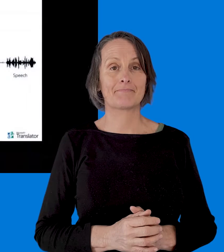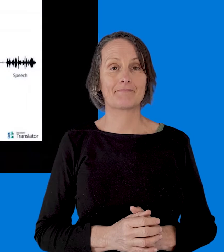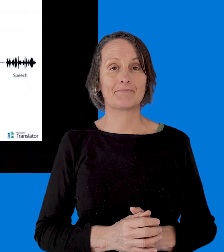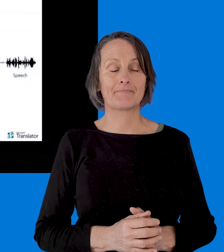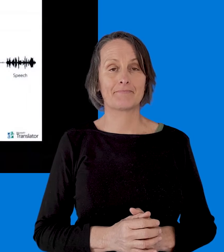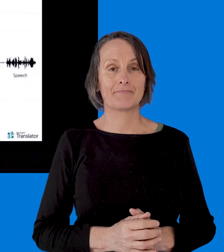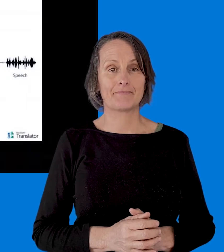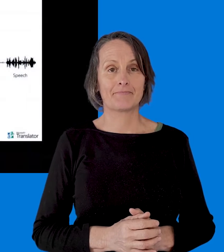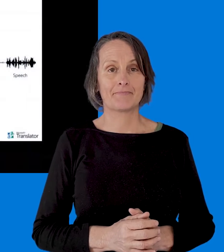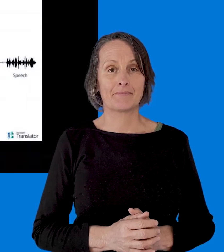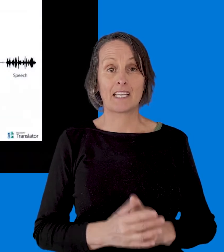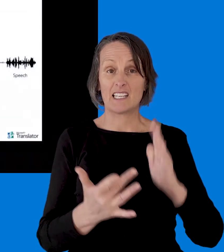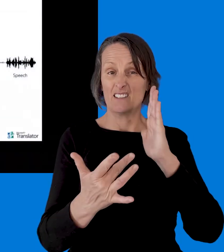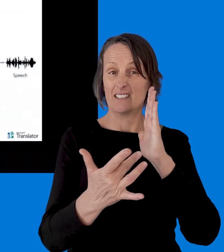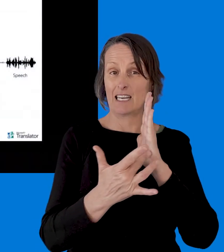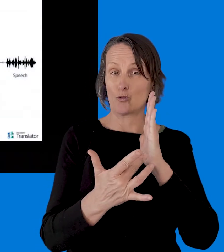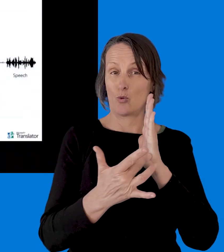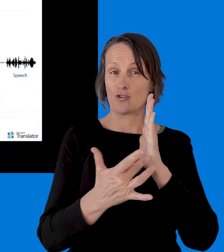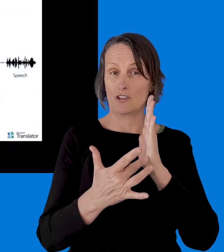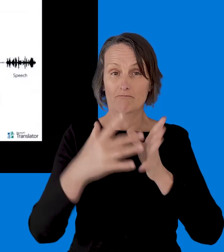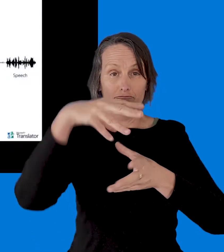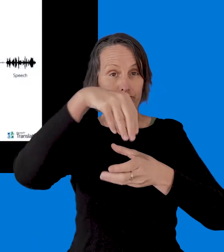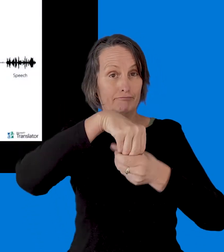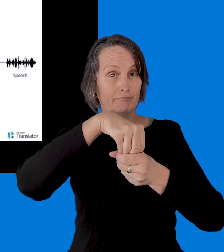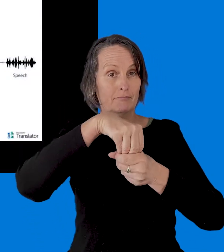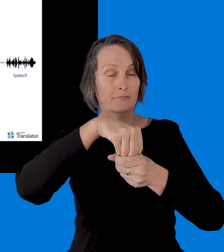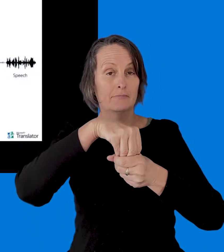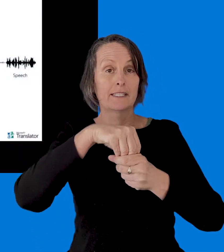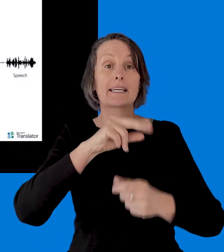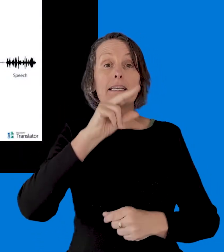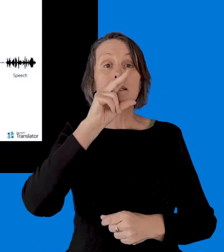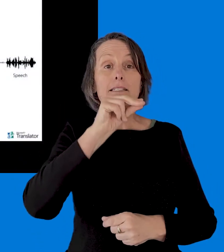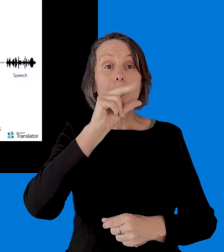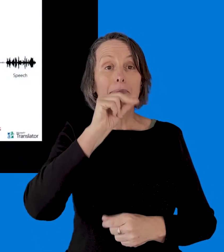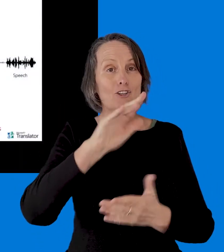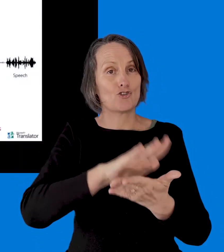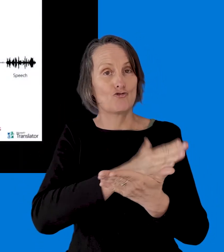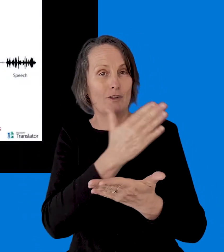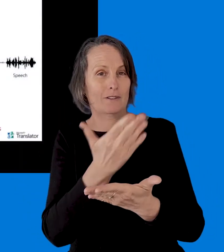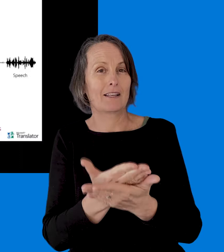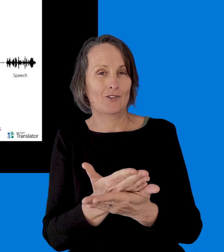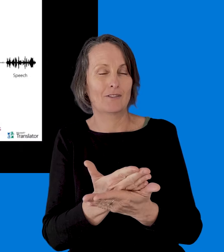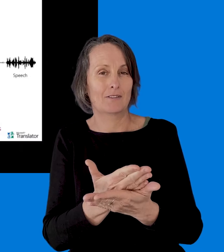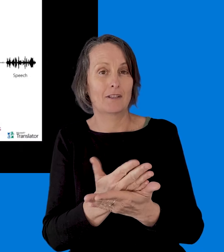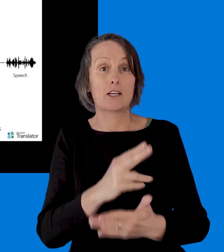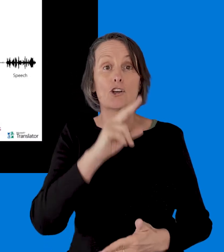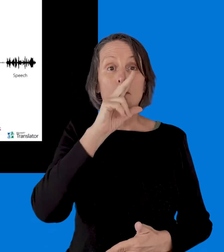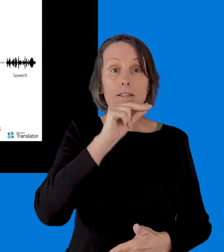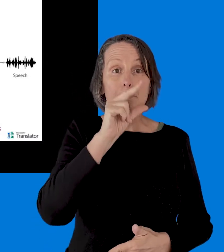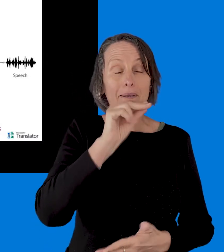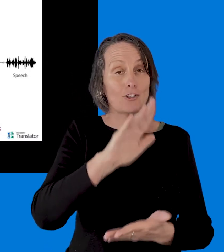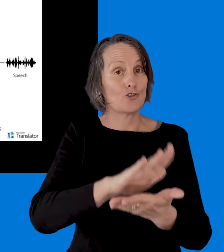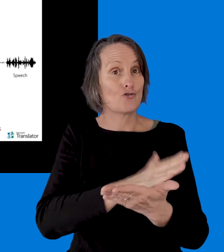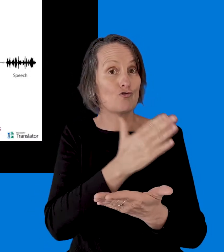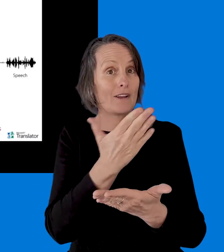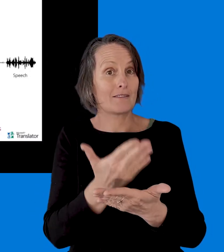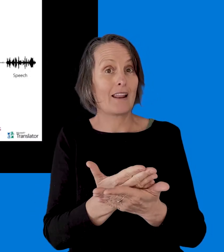So the underlying tech, I mentioned speech translation. So speech